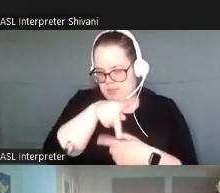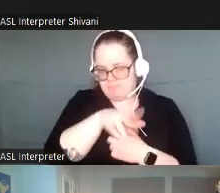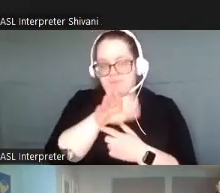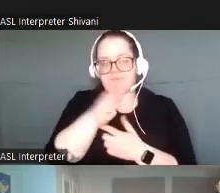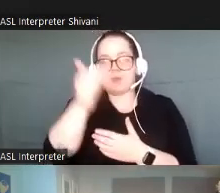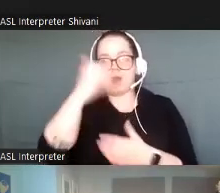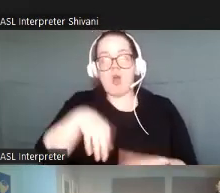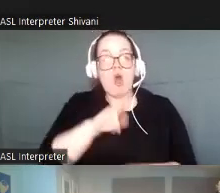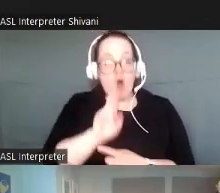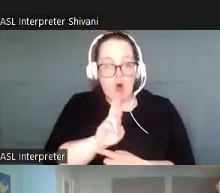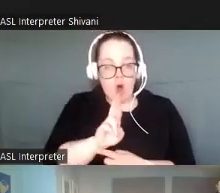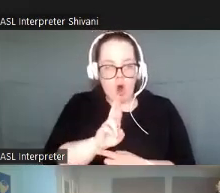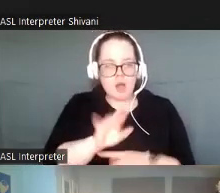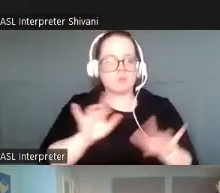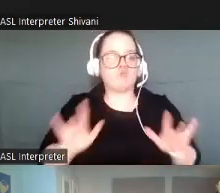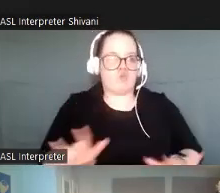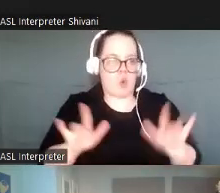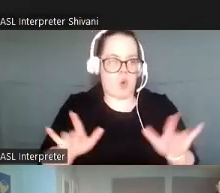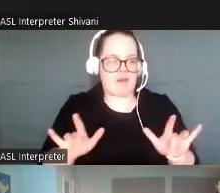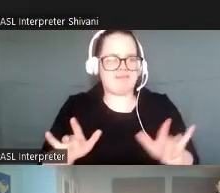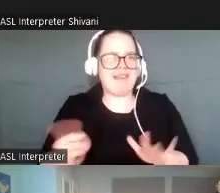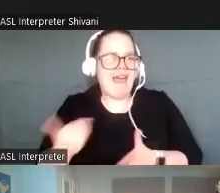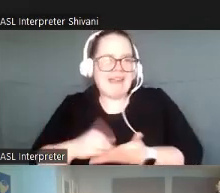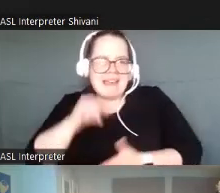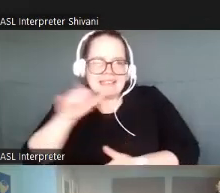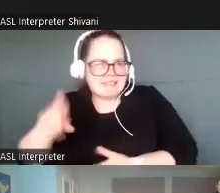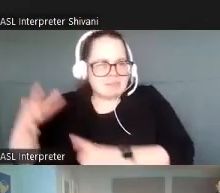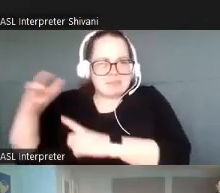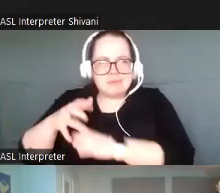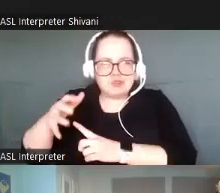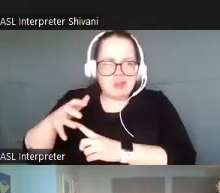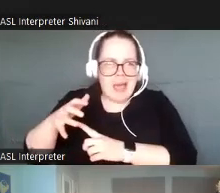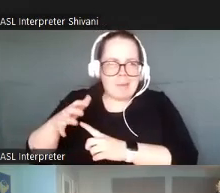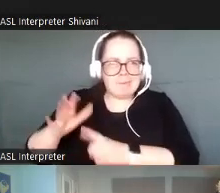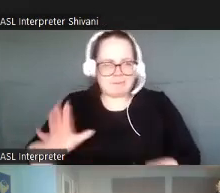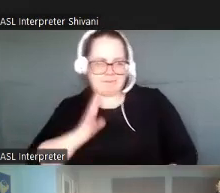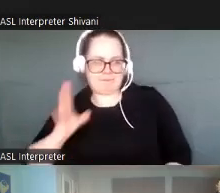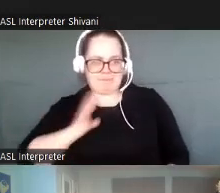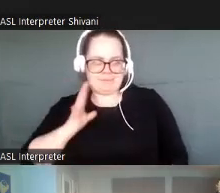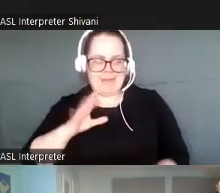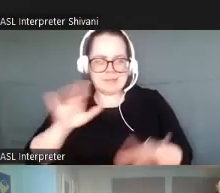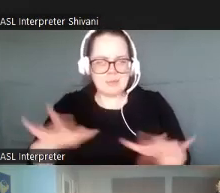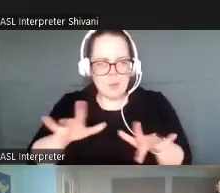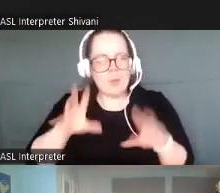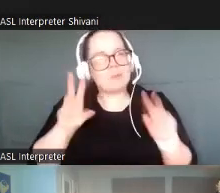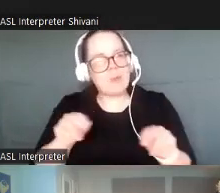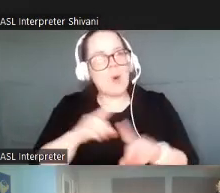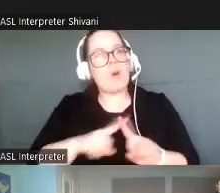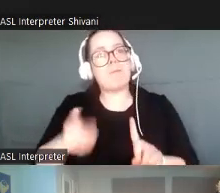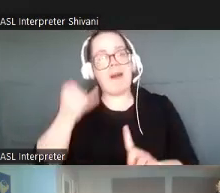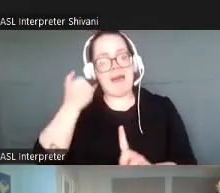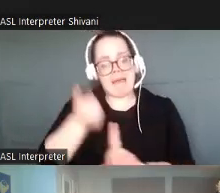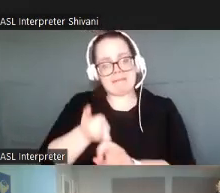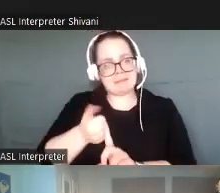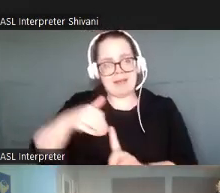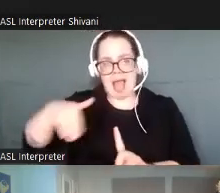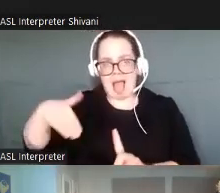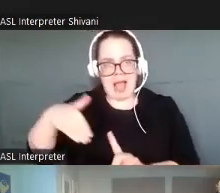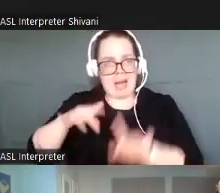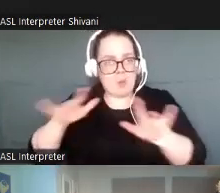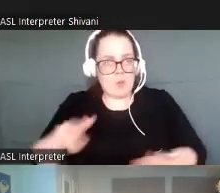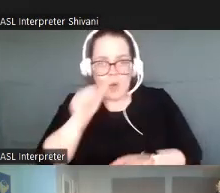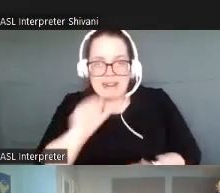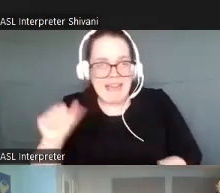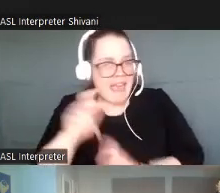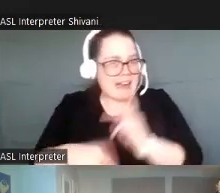again, it doesn't have to be a Blue Note recording or Sony, but if they have not put what they're doing down in a form that I can hear